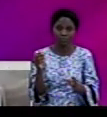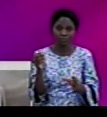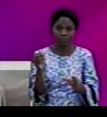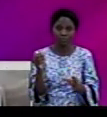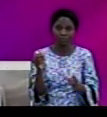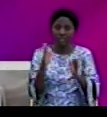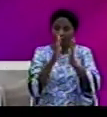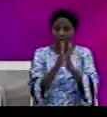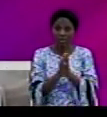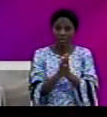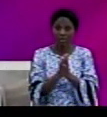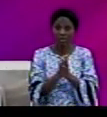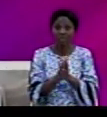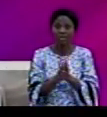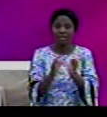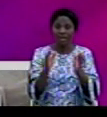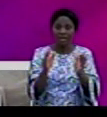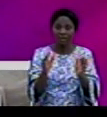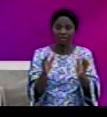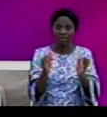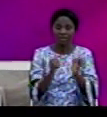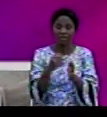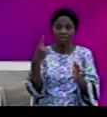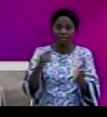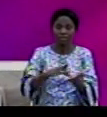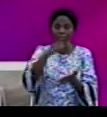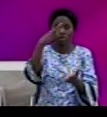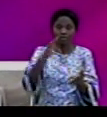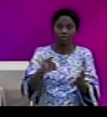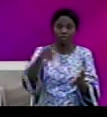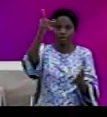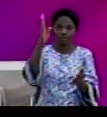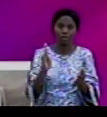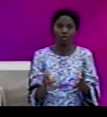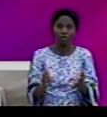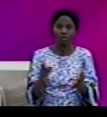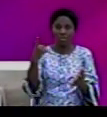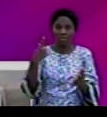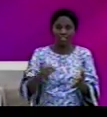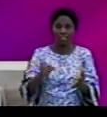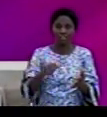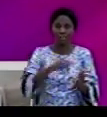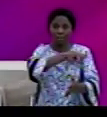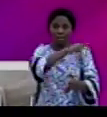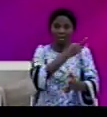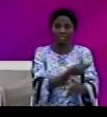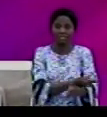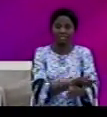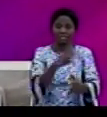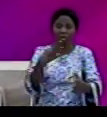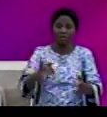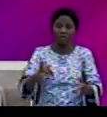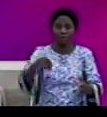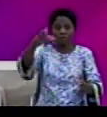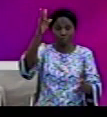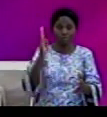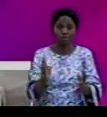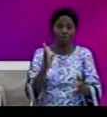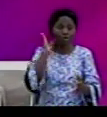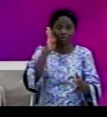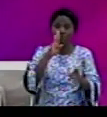Pray that the glory of God, the splendor, the majesty of God be